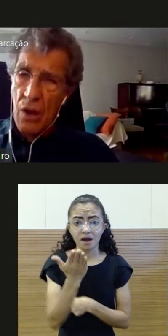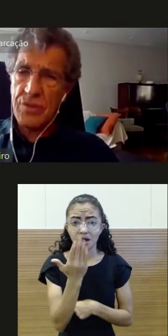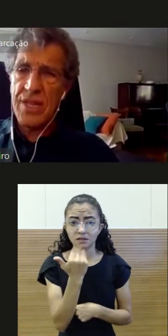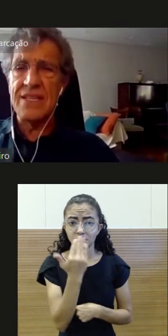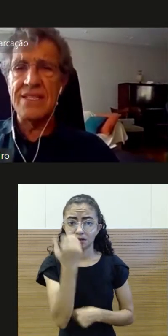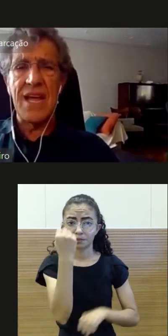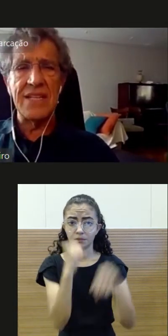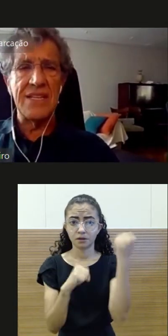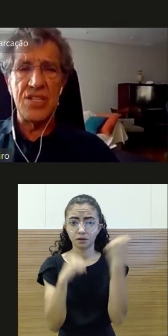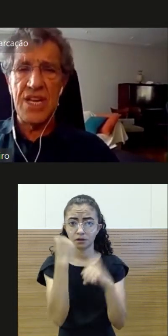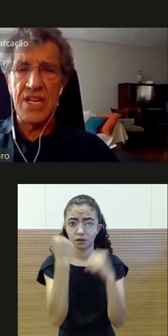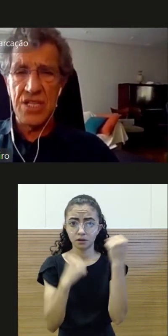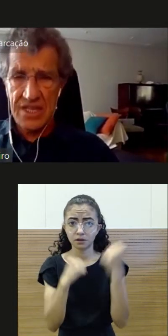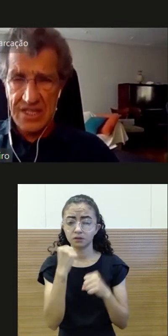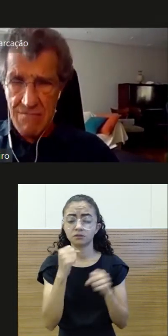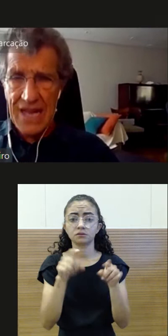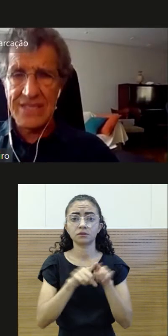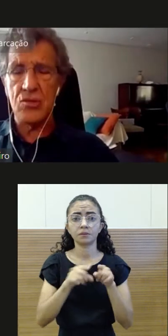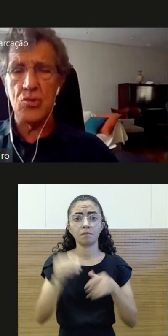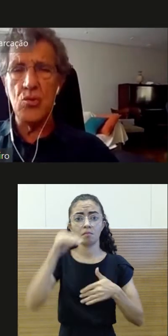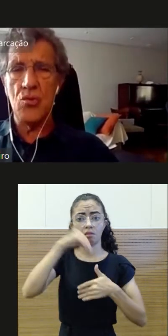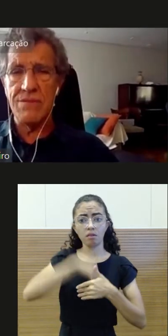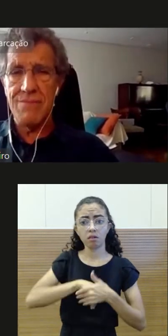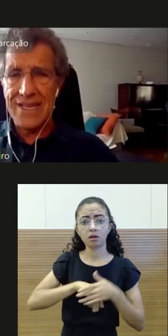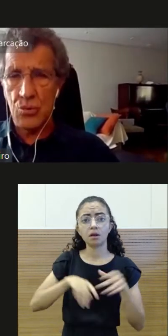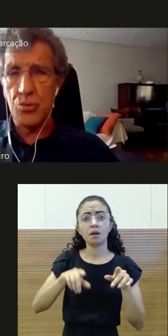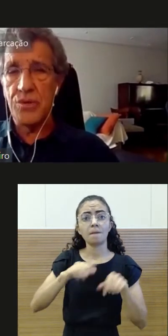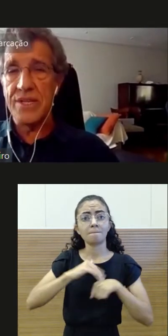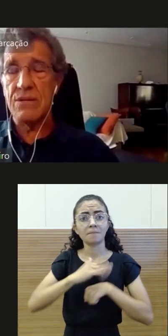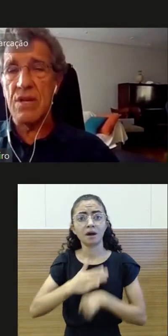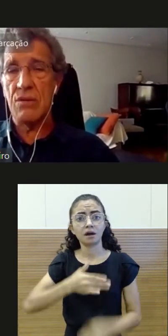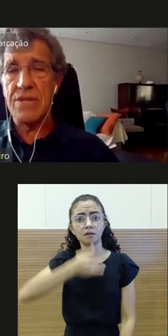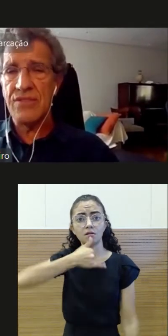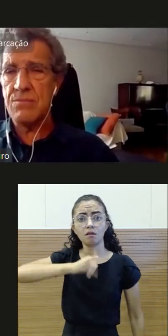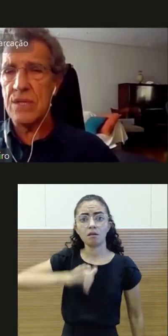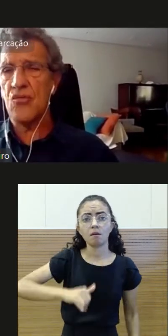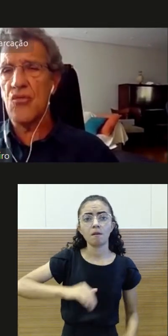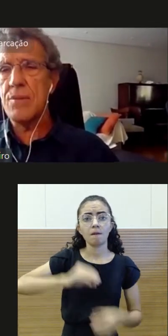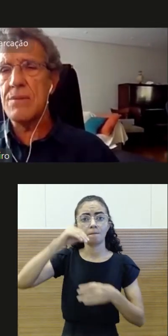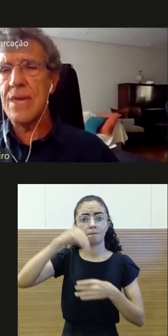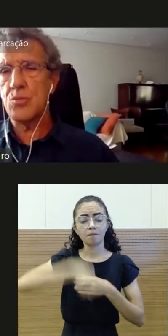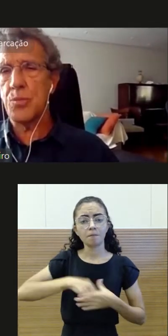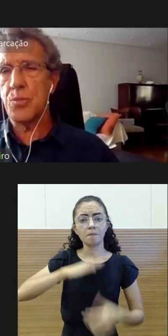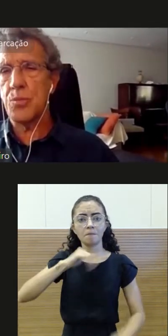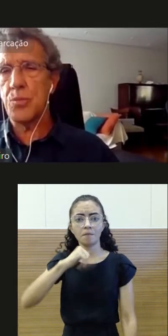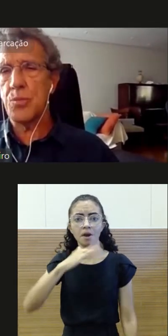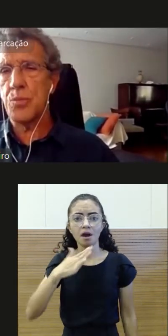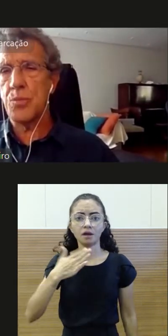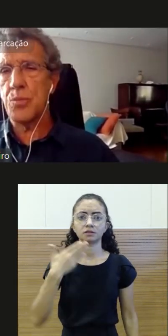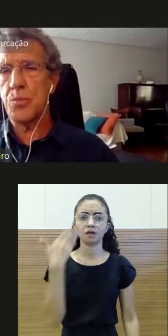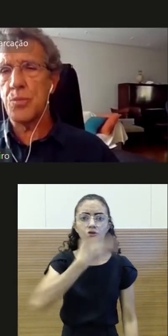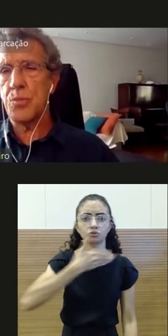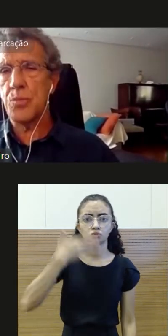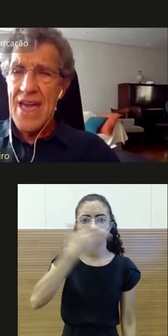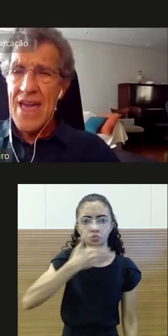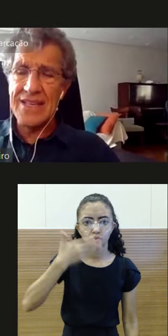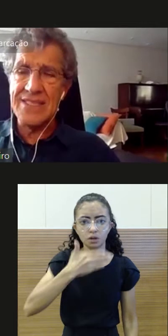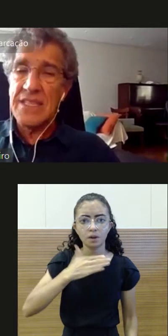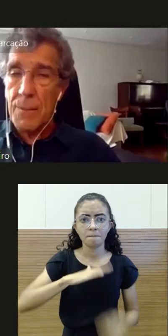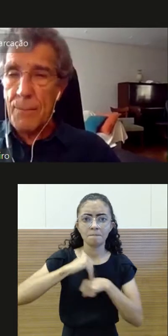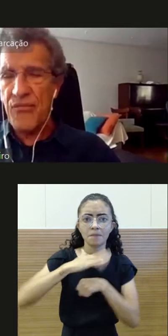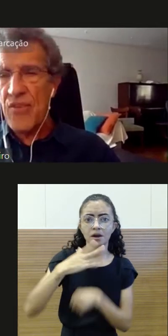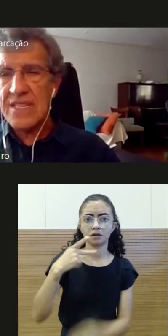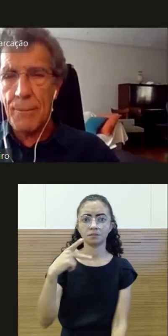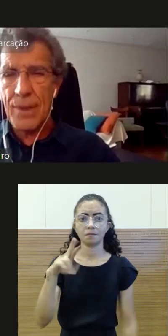in diet, the more is high energy density and more sugar and more unhealthy fats, less fiber and less